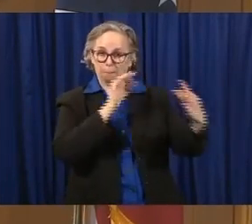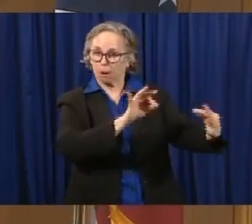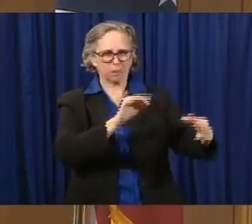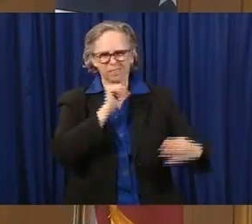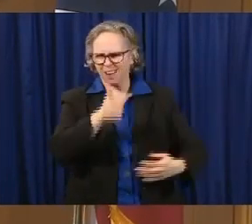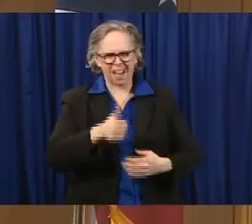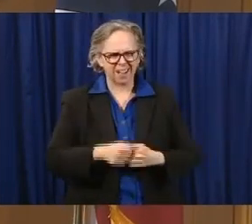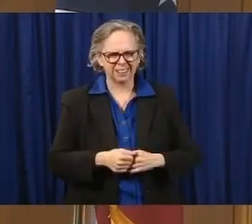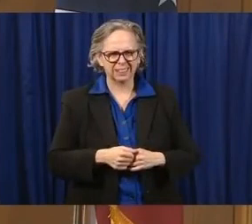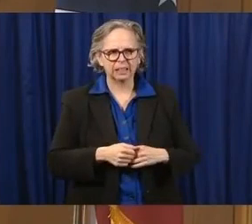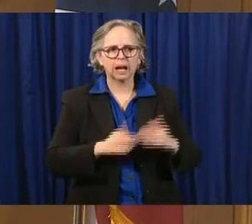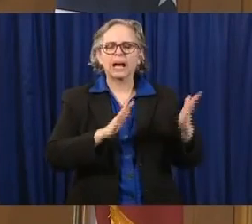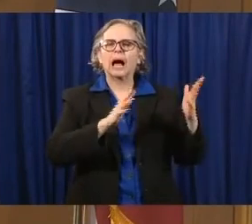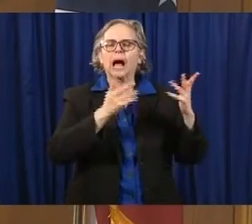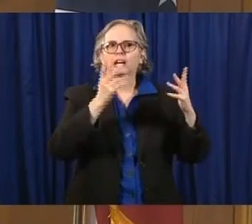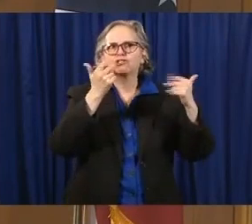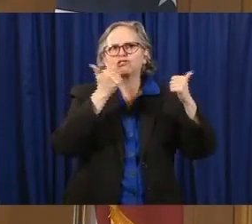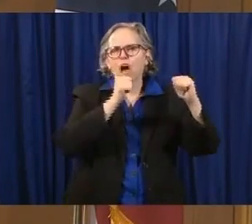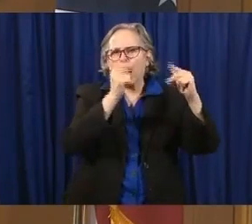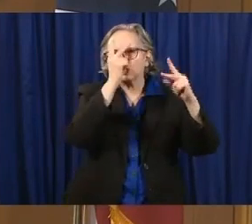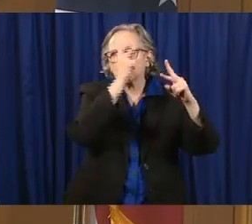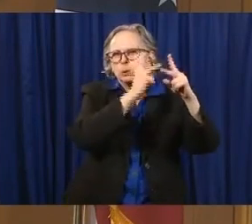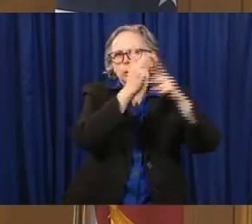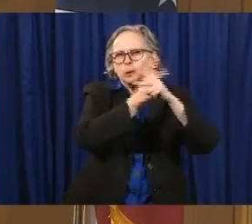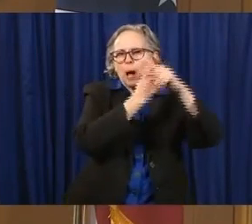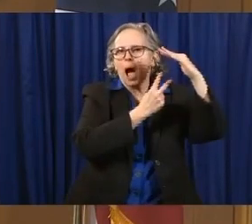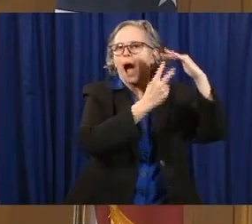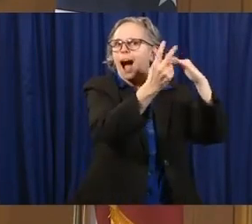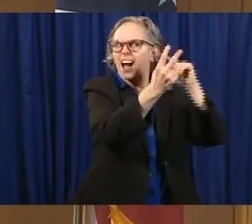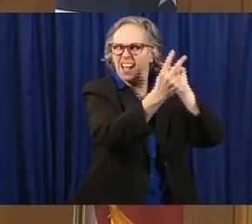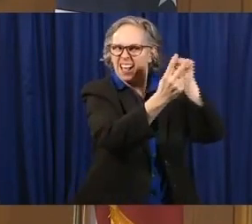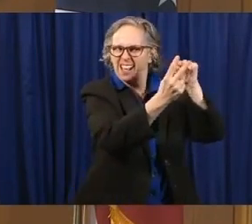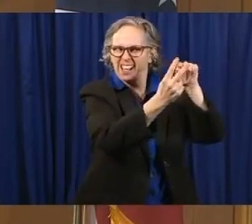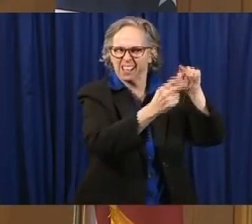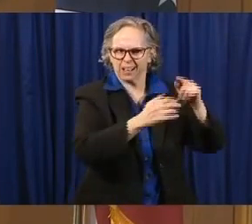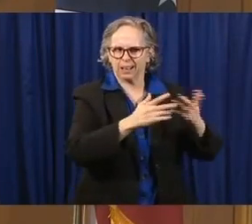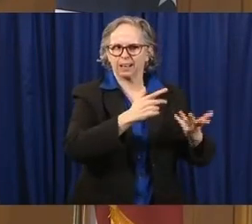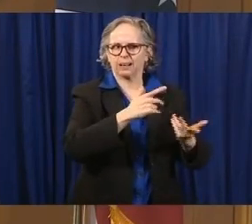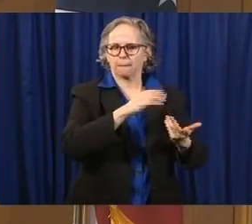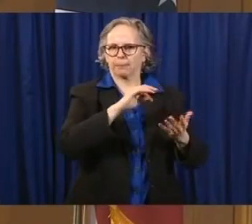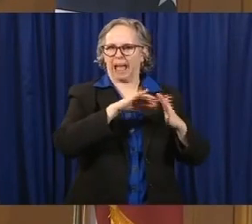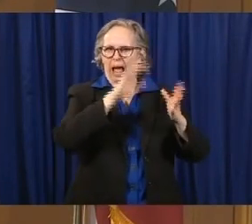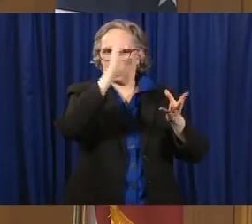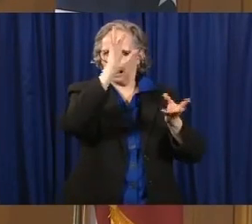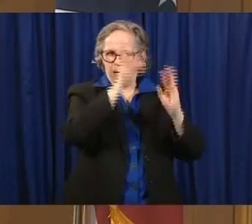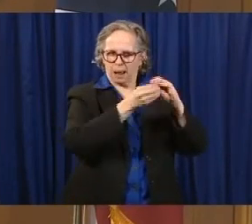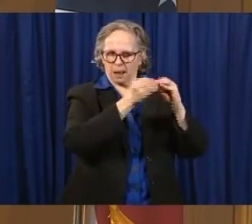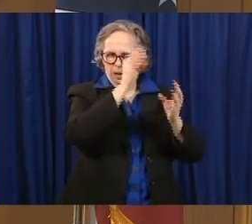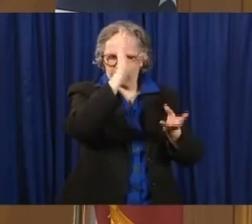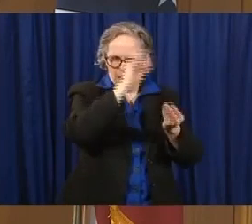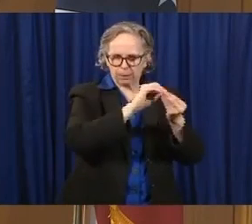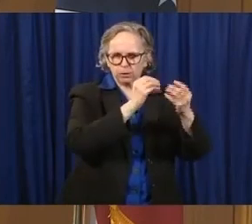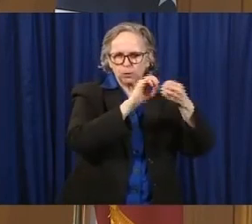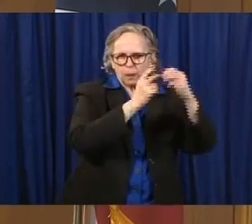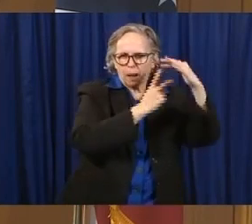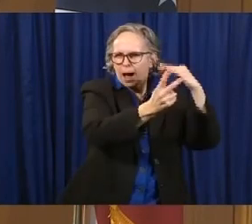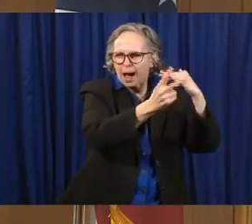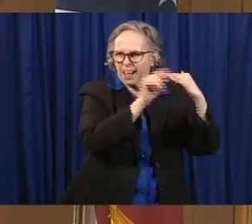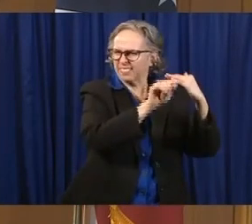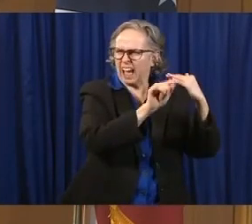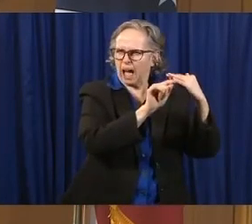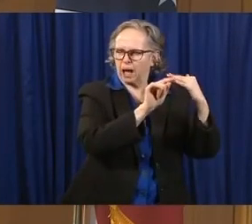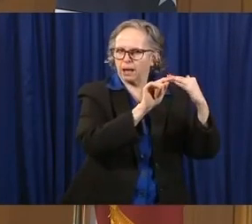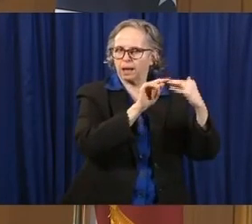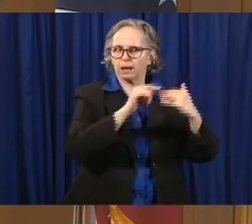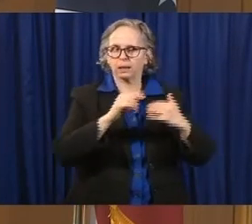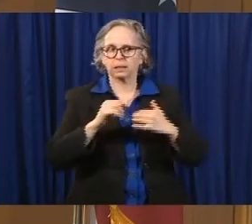prediction based on the information that they have at that time. If you look at some of the earlier